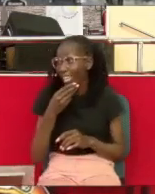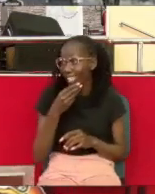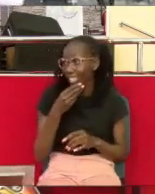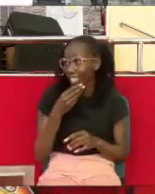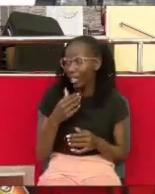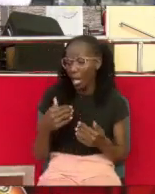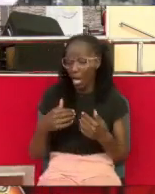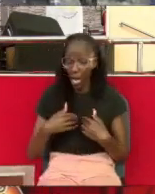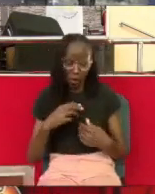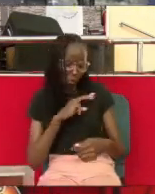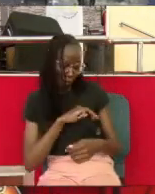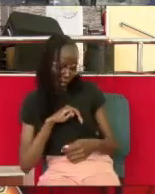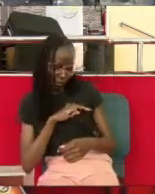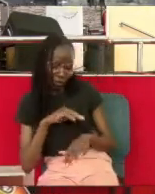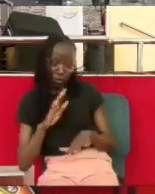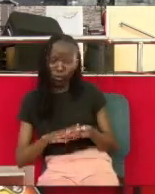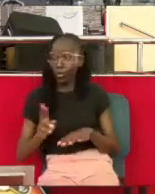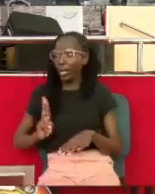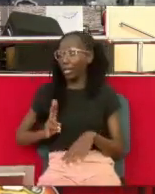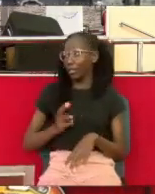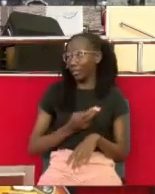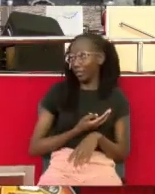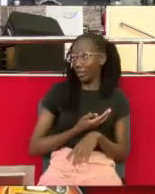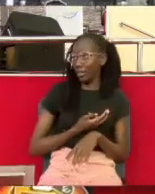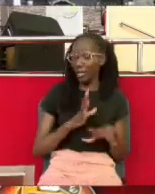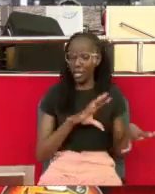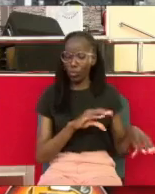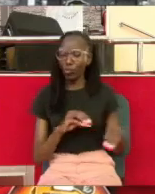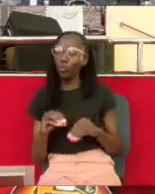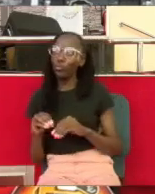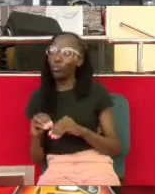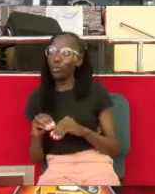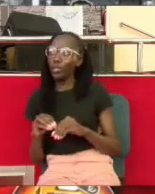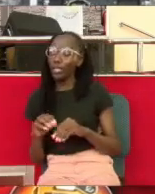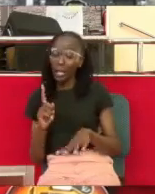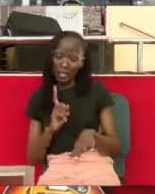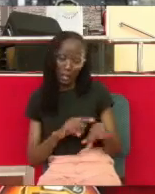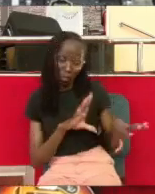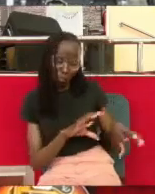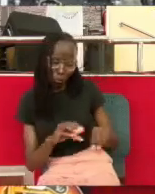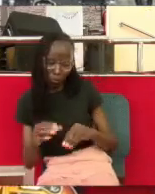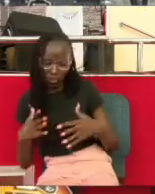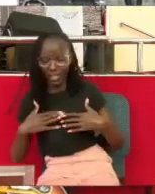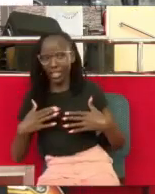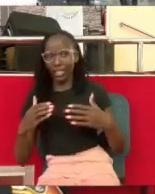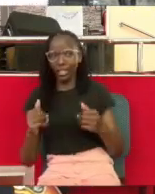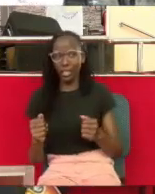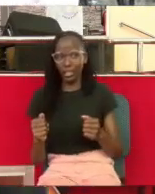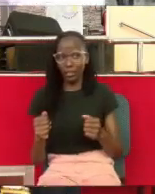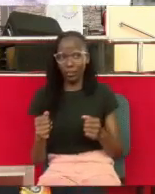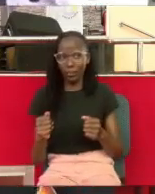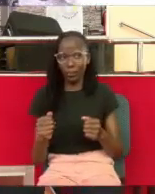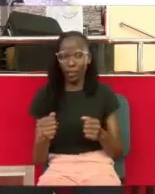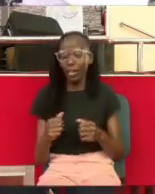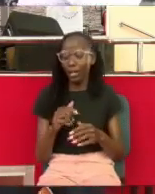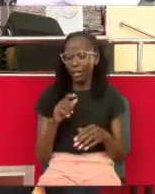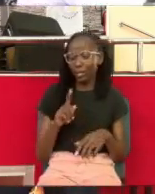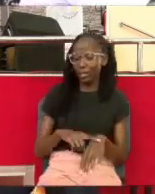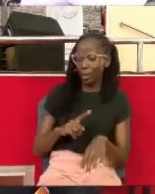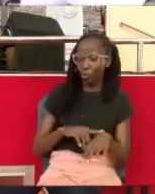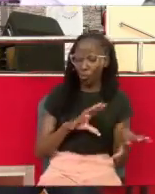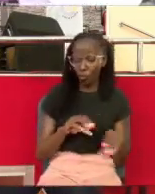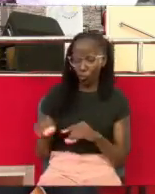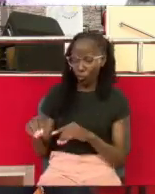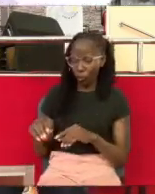us. And as he left, he was healed. By that alone, he realized